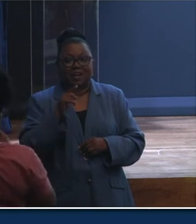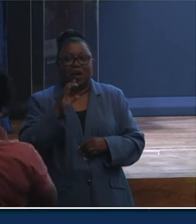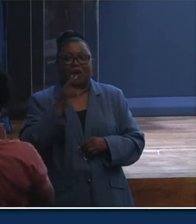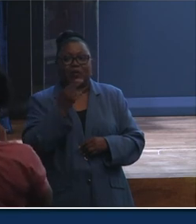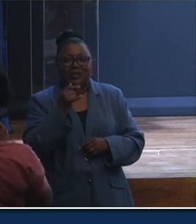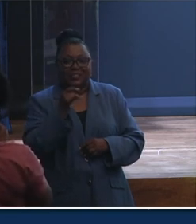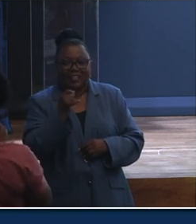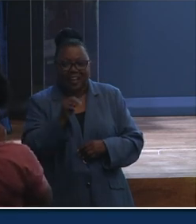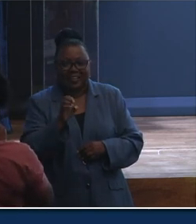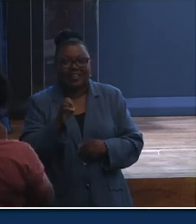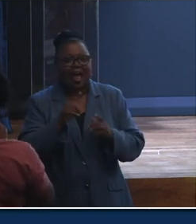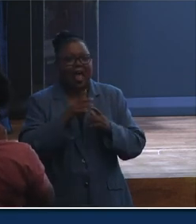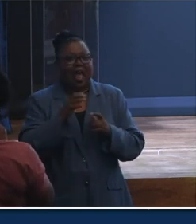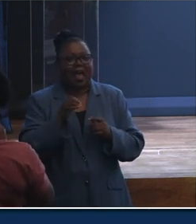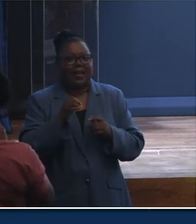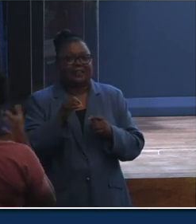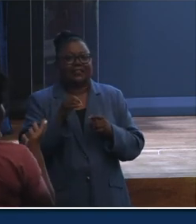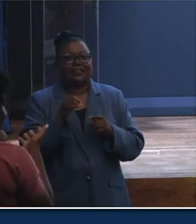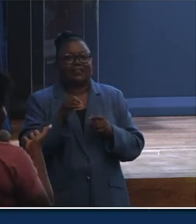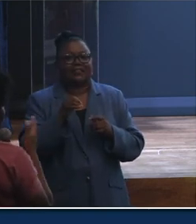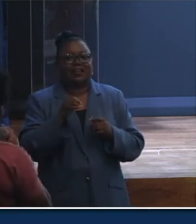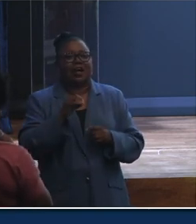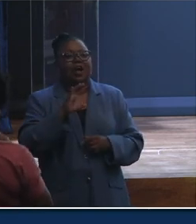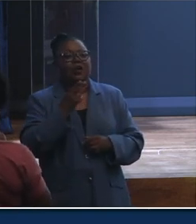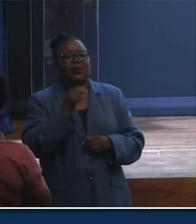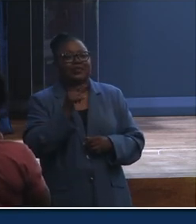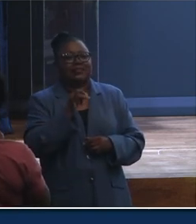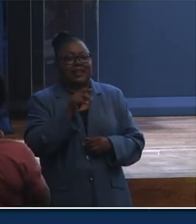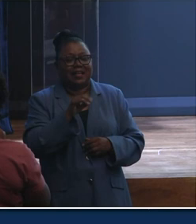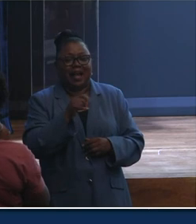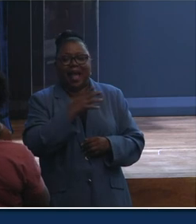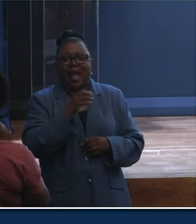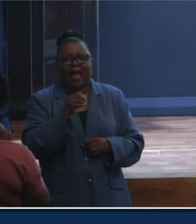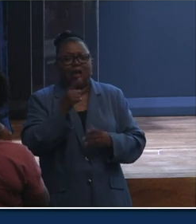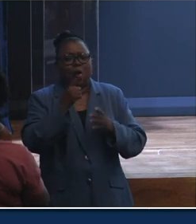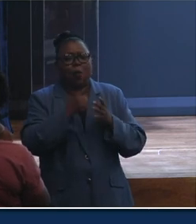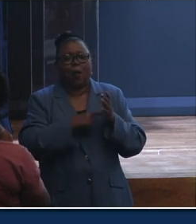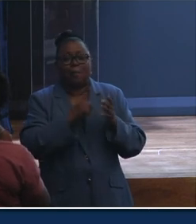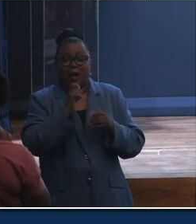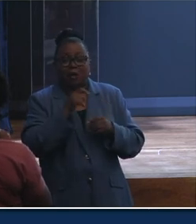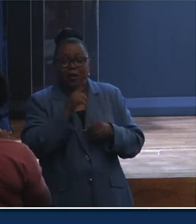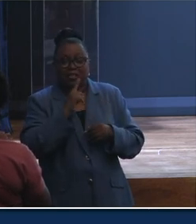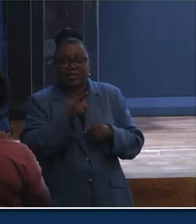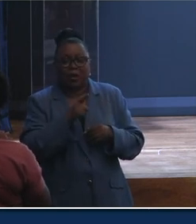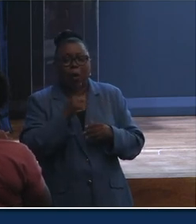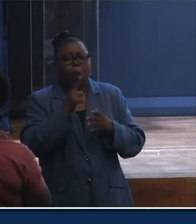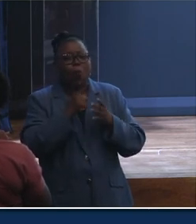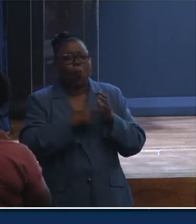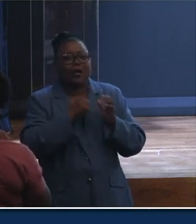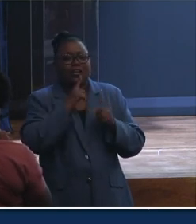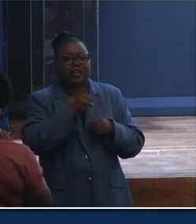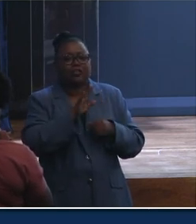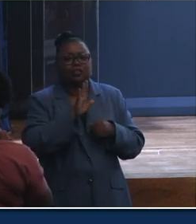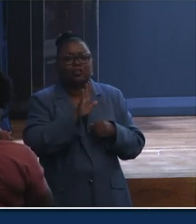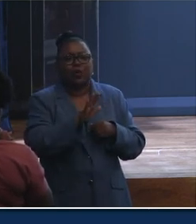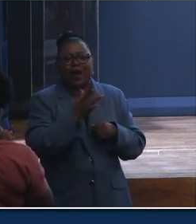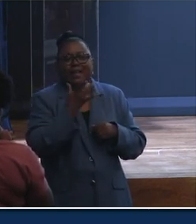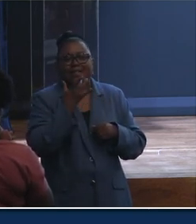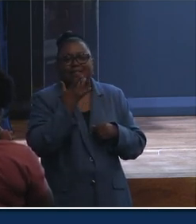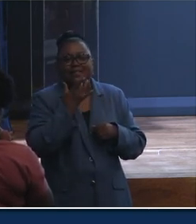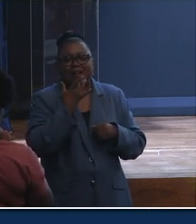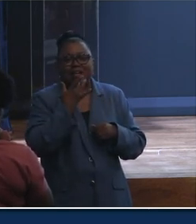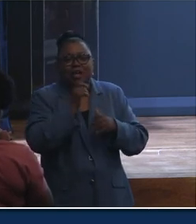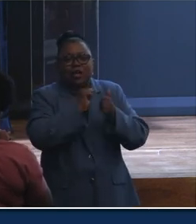Christian and Christina. And my question is, what is your